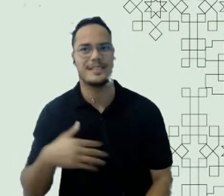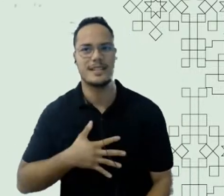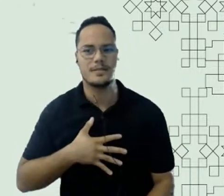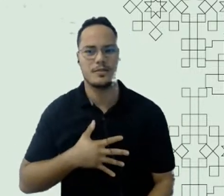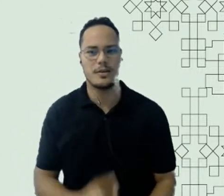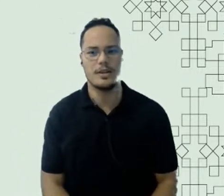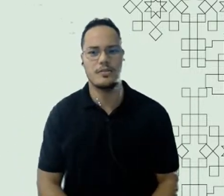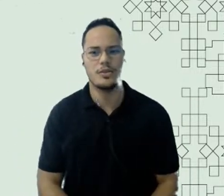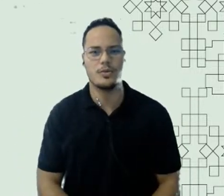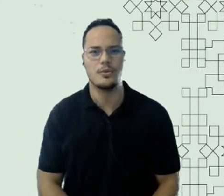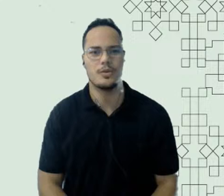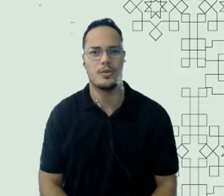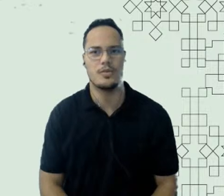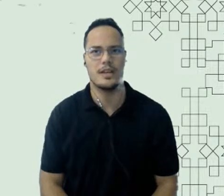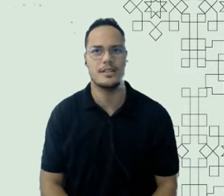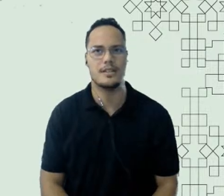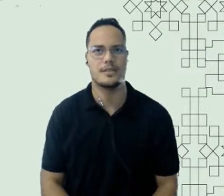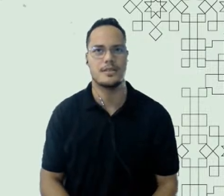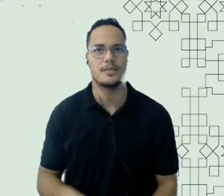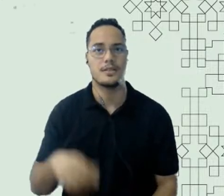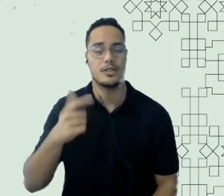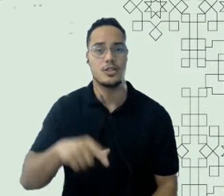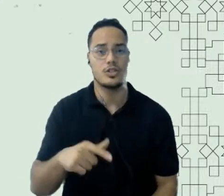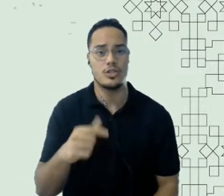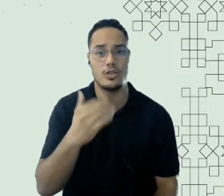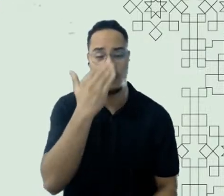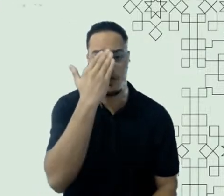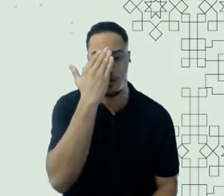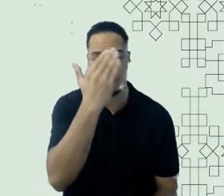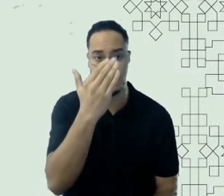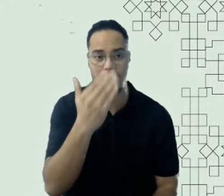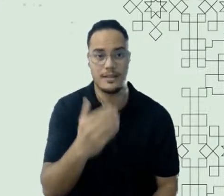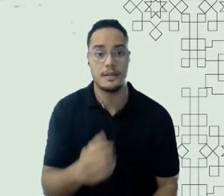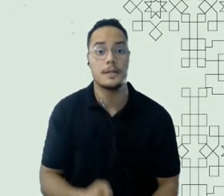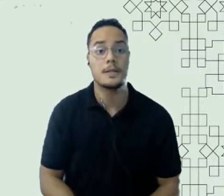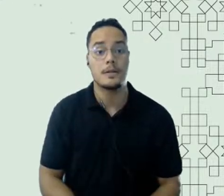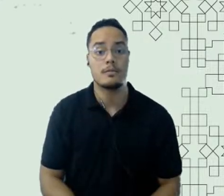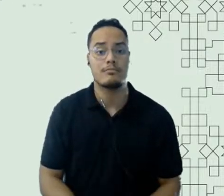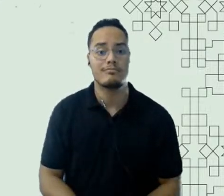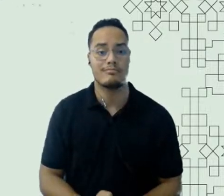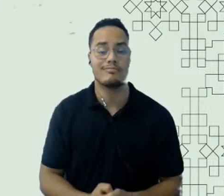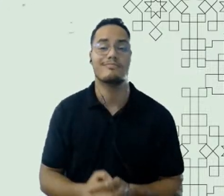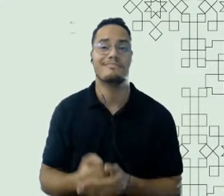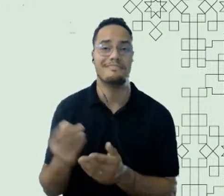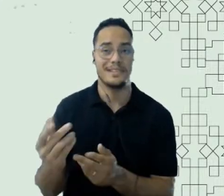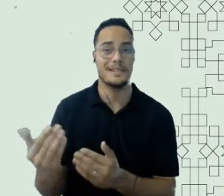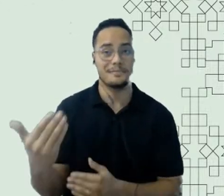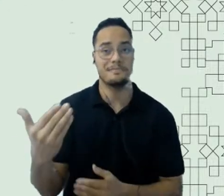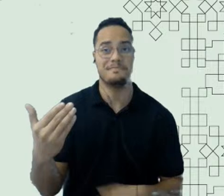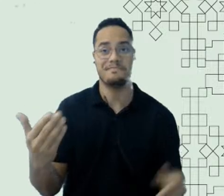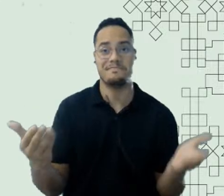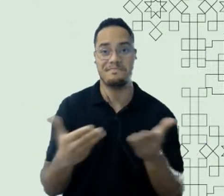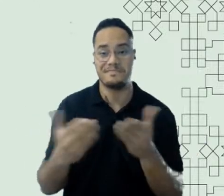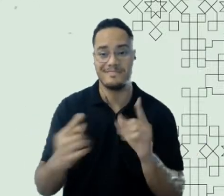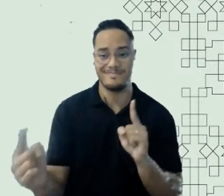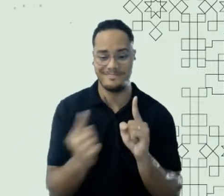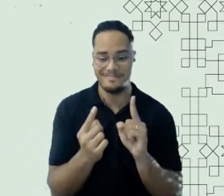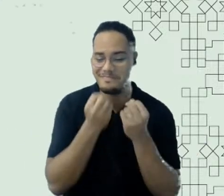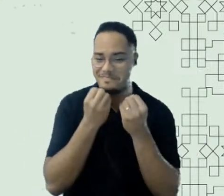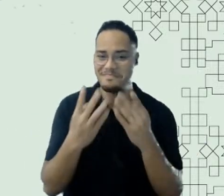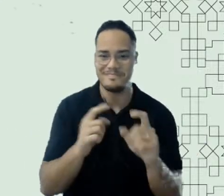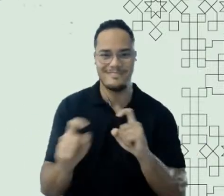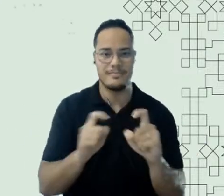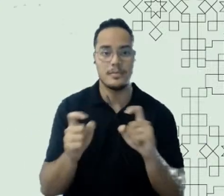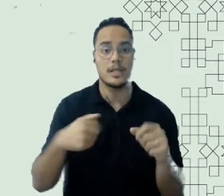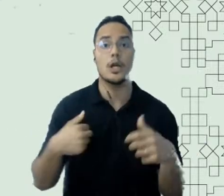here. Just let me tell our audience what it's all about. Well, Brazil has been